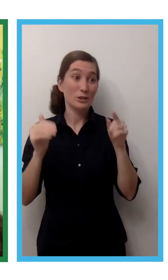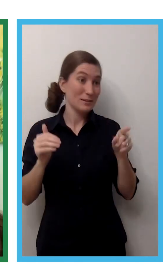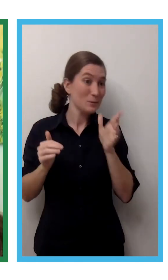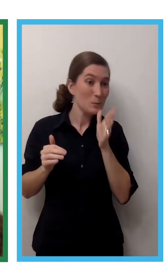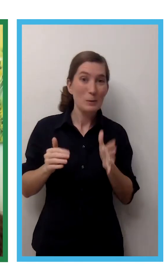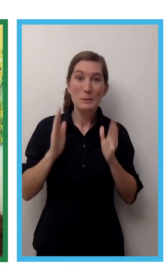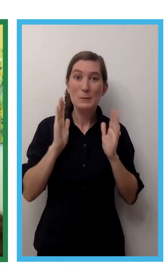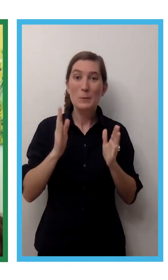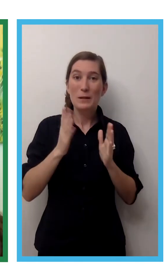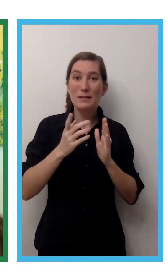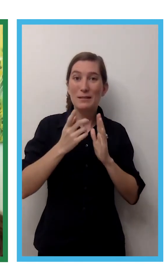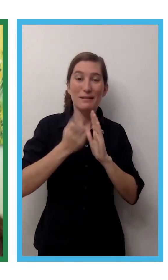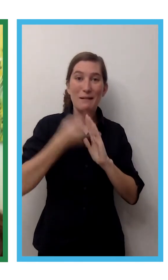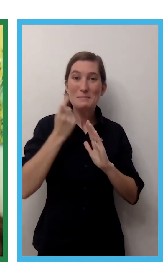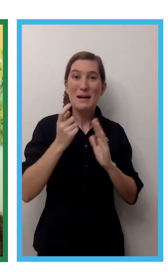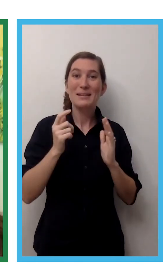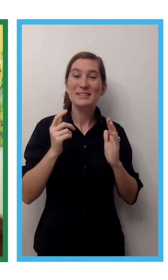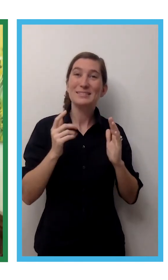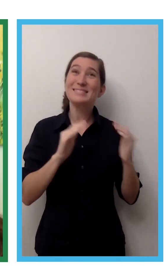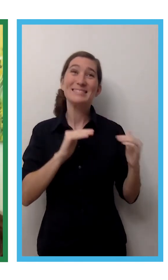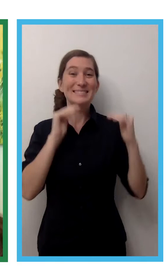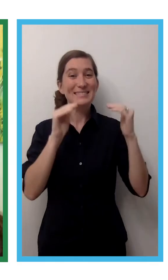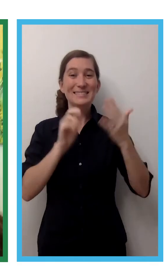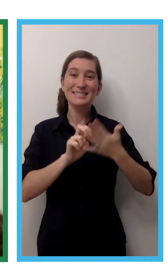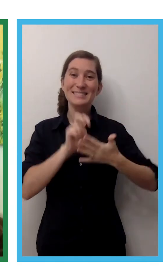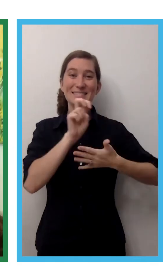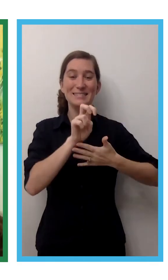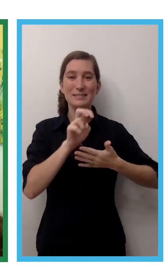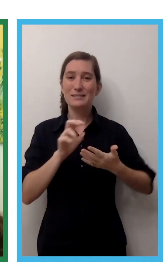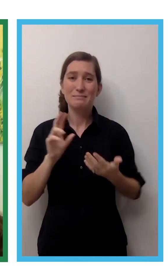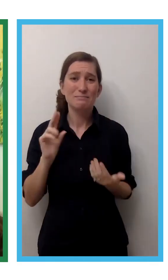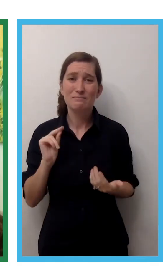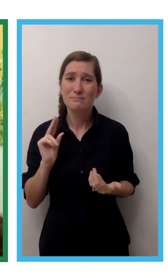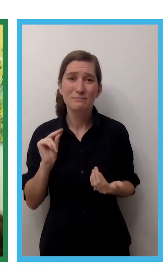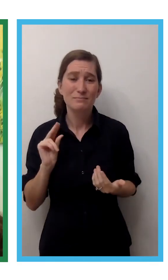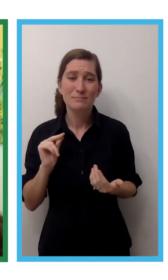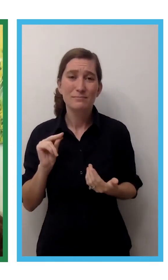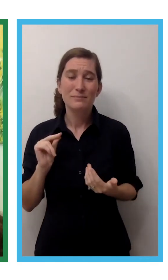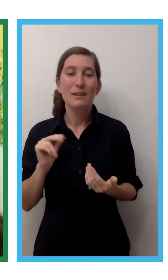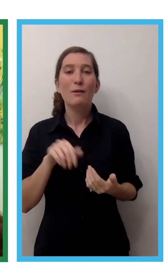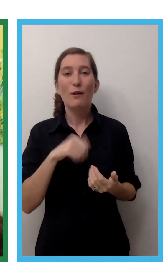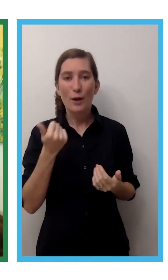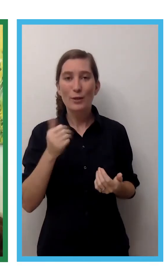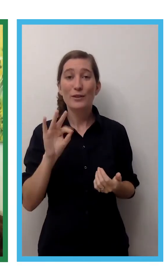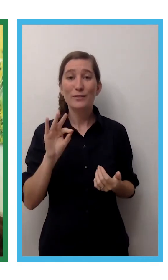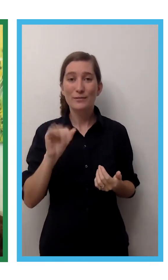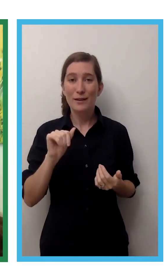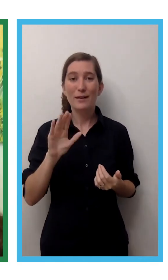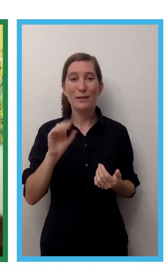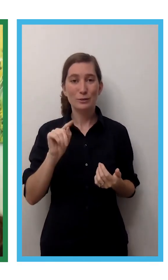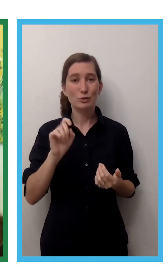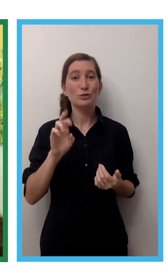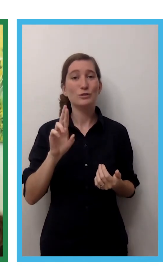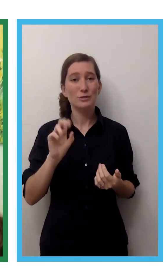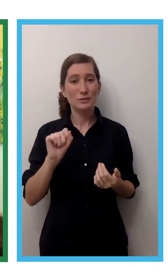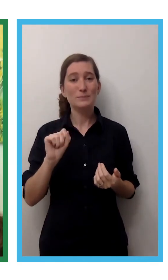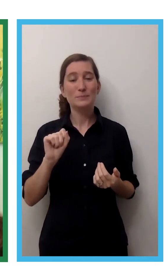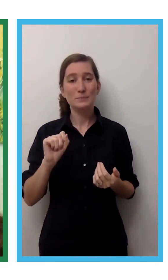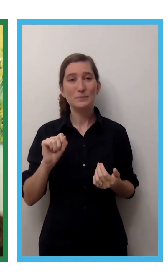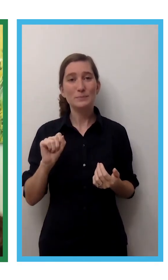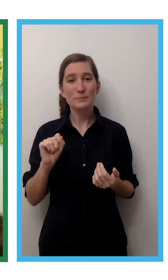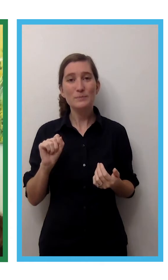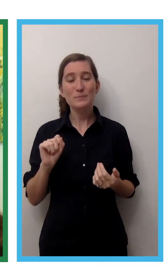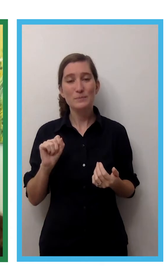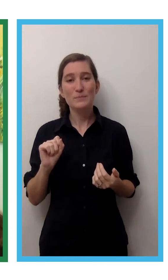So there are all these other factors that come in. And I think that type of research has been the most fascinating for